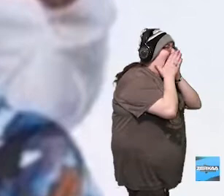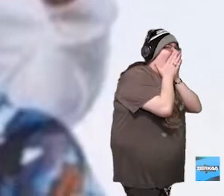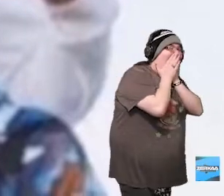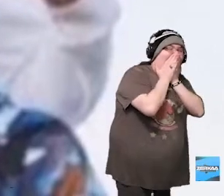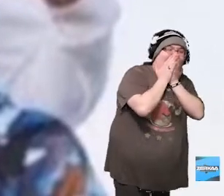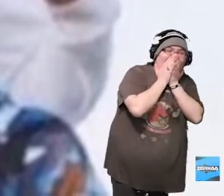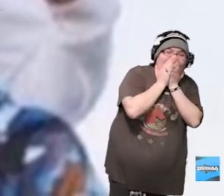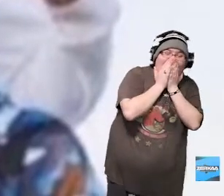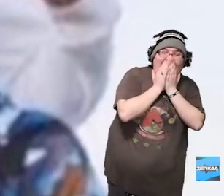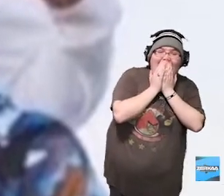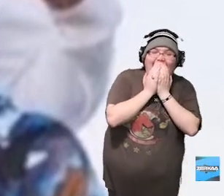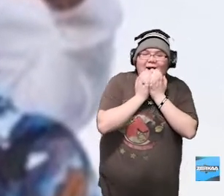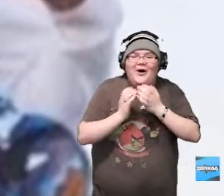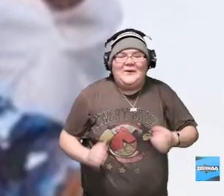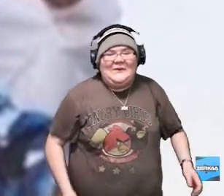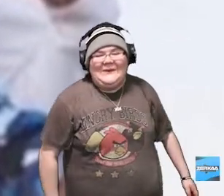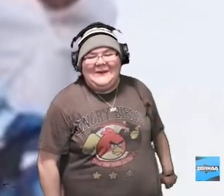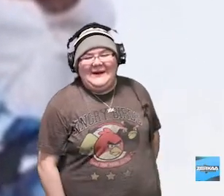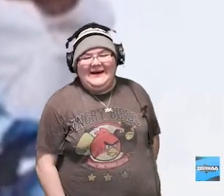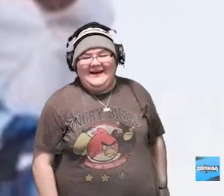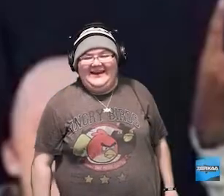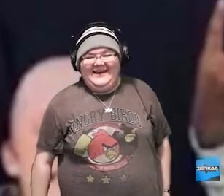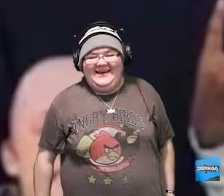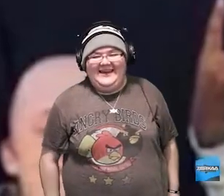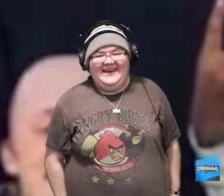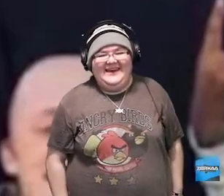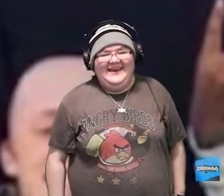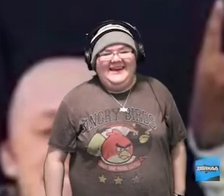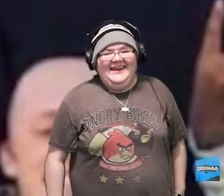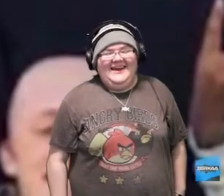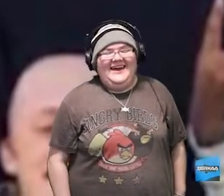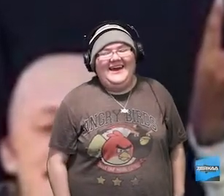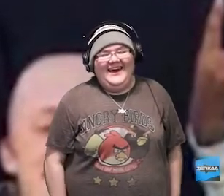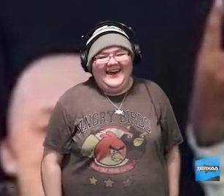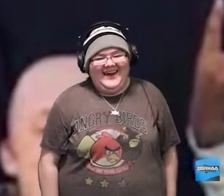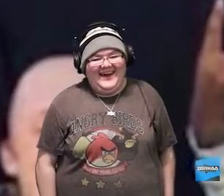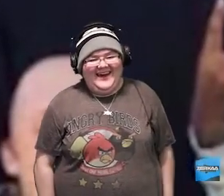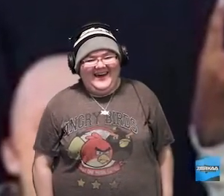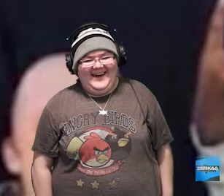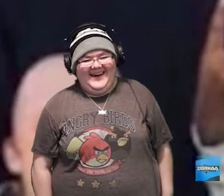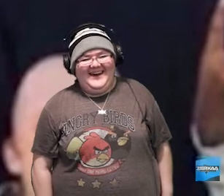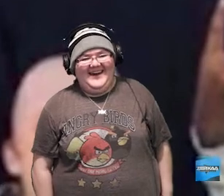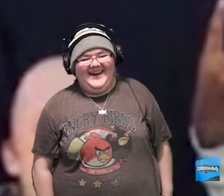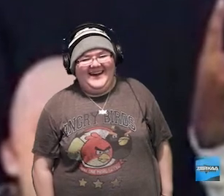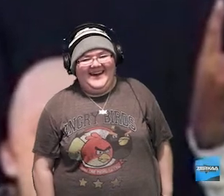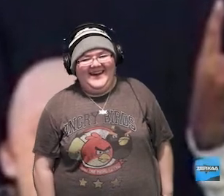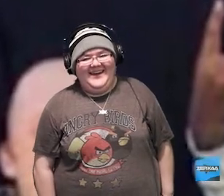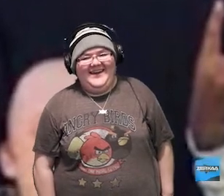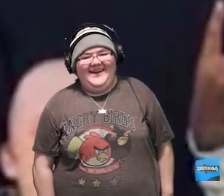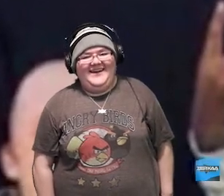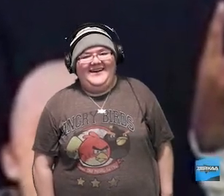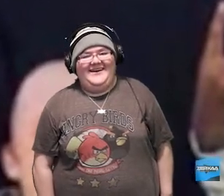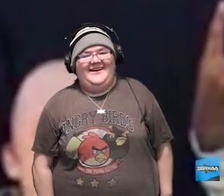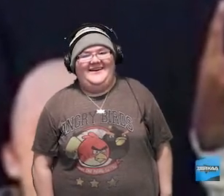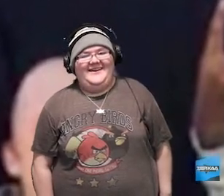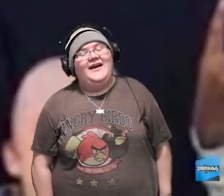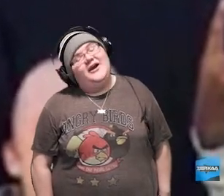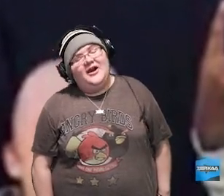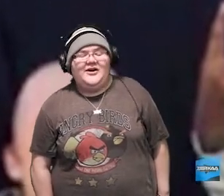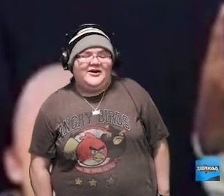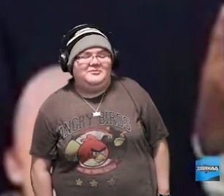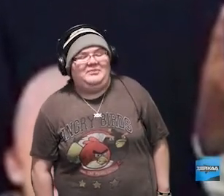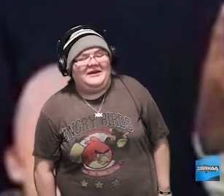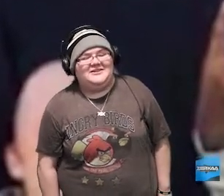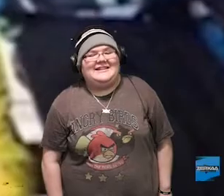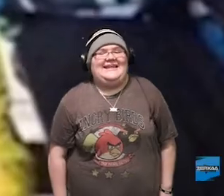What have you done to JJ's head? And Toby's the same. He's got a hat on. I like, if you're having a beard, if you go bald, you've got an upside down head. I have